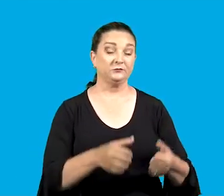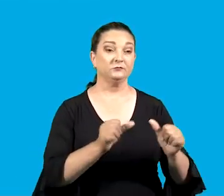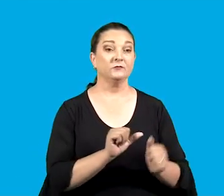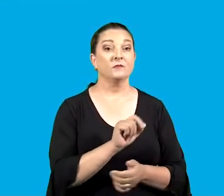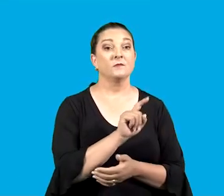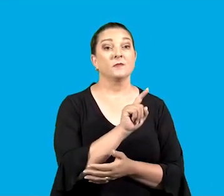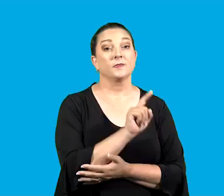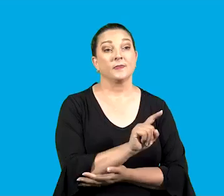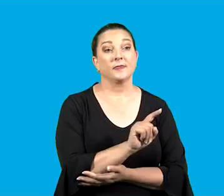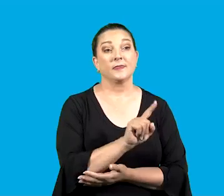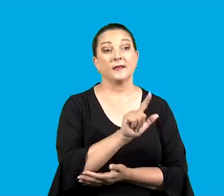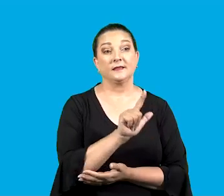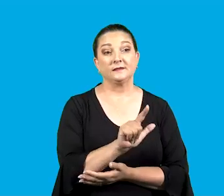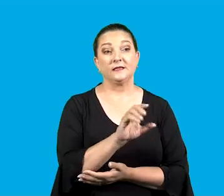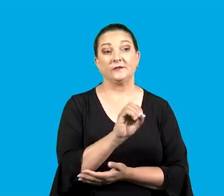And then I'll end up with